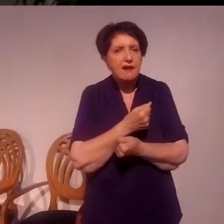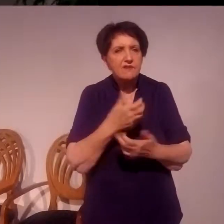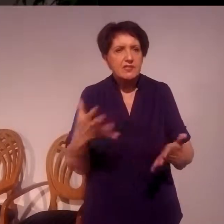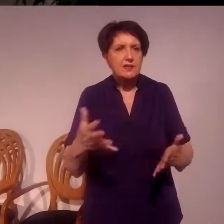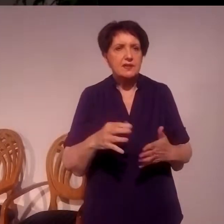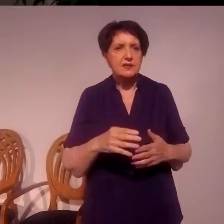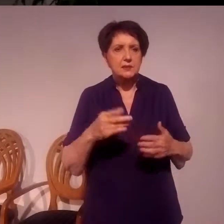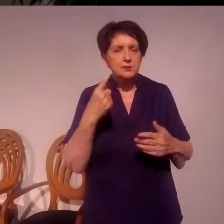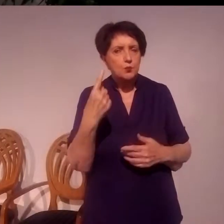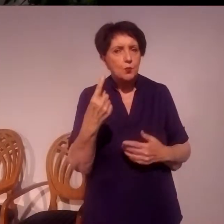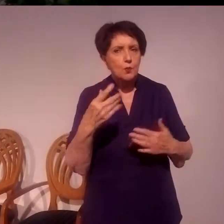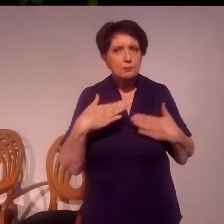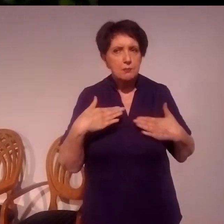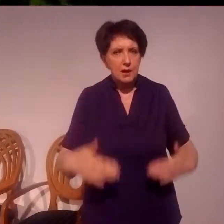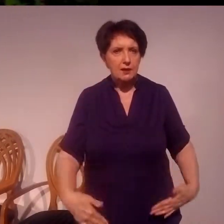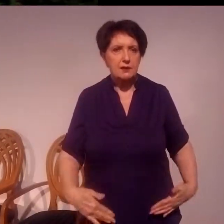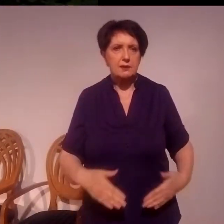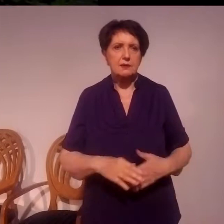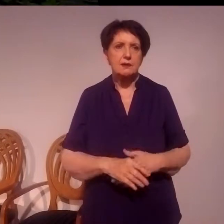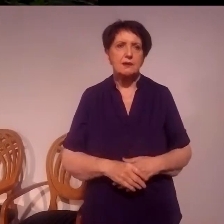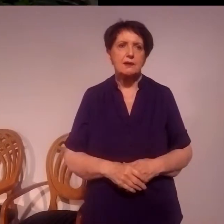It's one body.